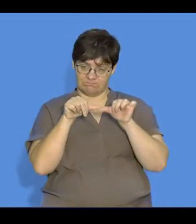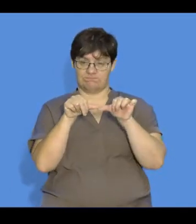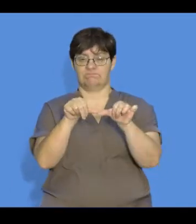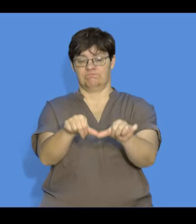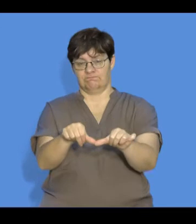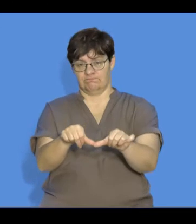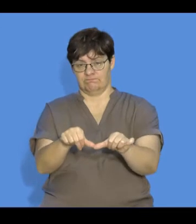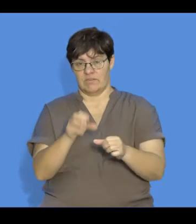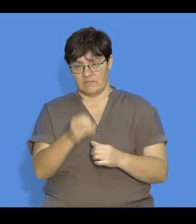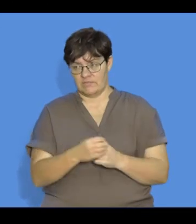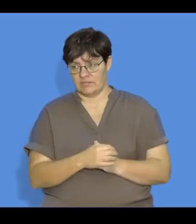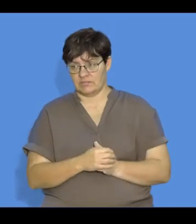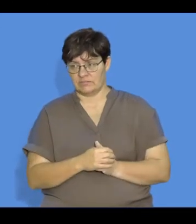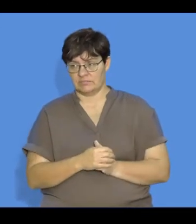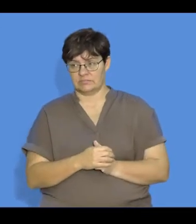voltage remains